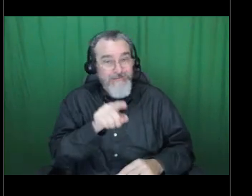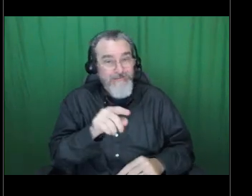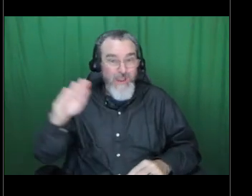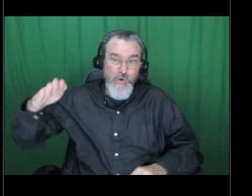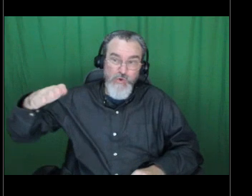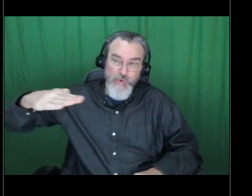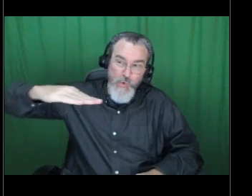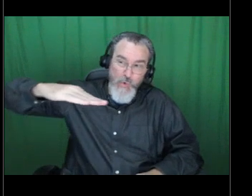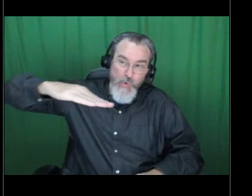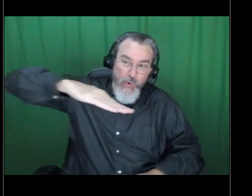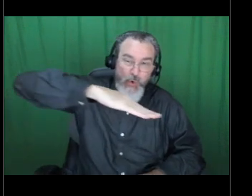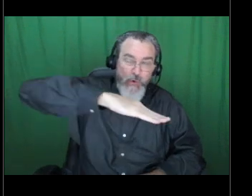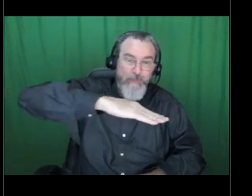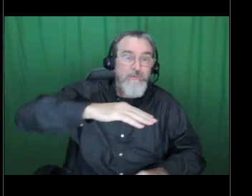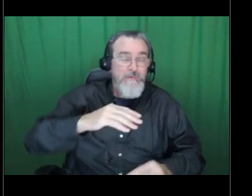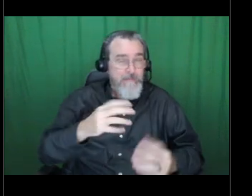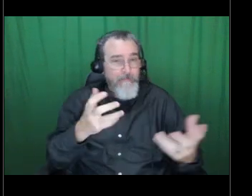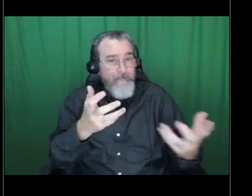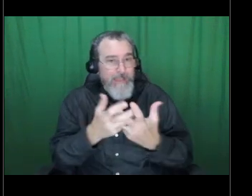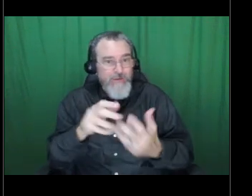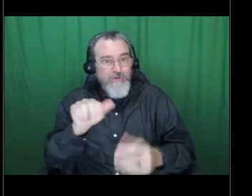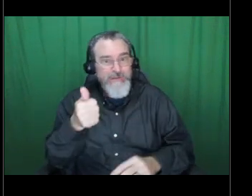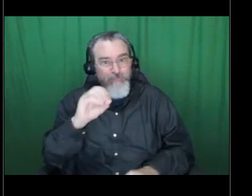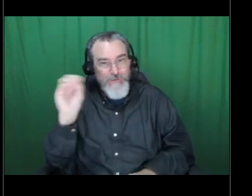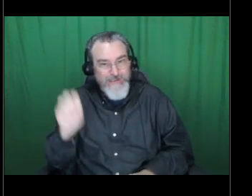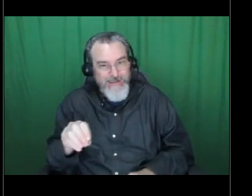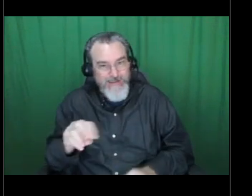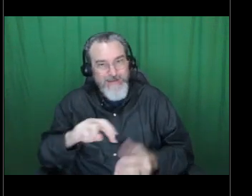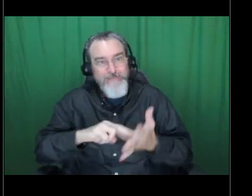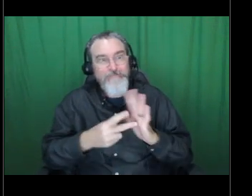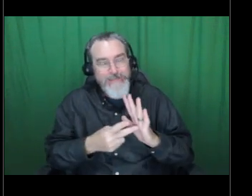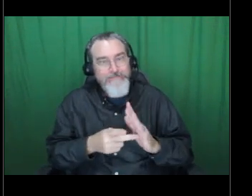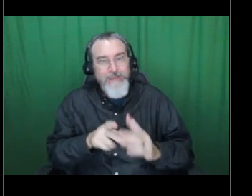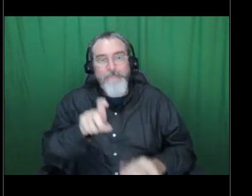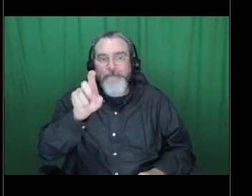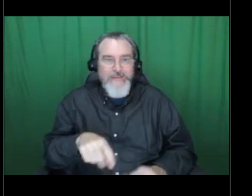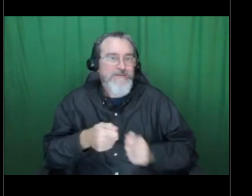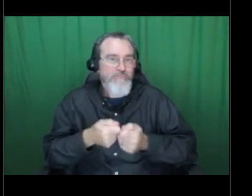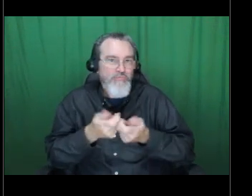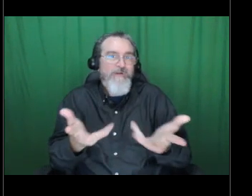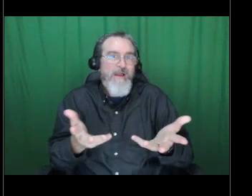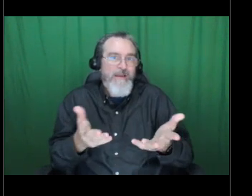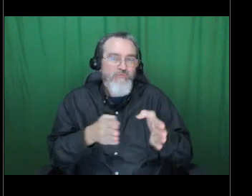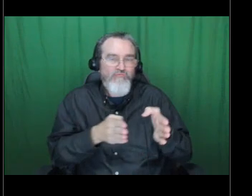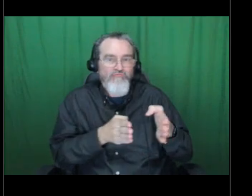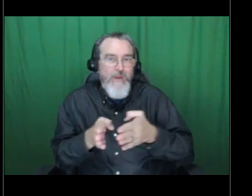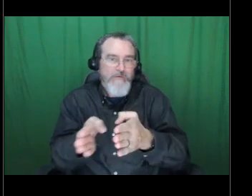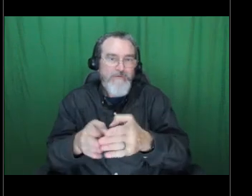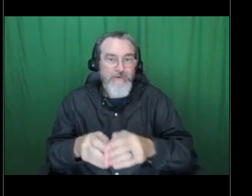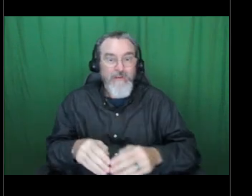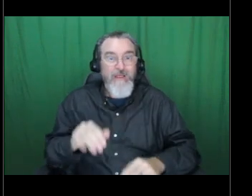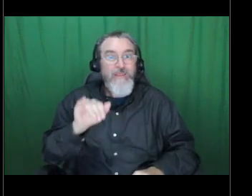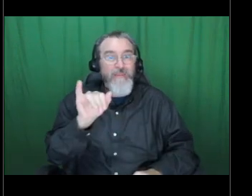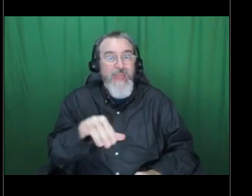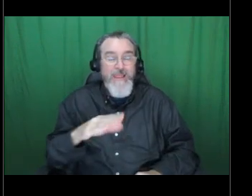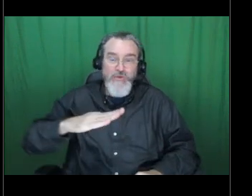an accessible route to the entrance, and the slope of the walkway must be reduced